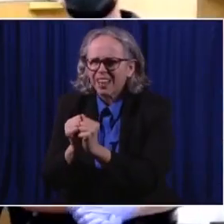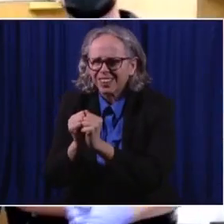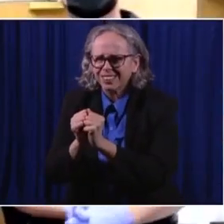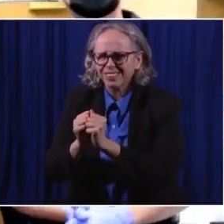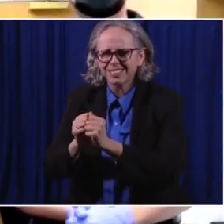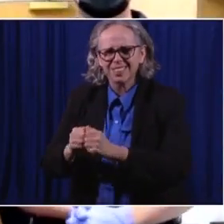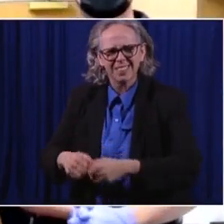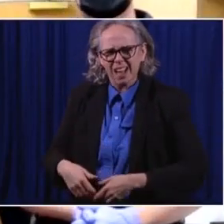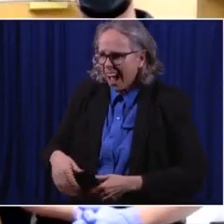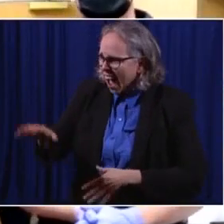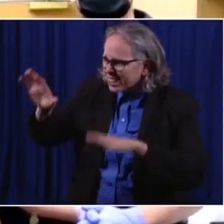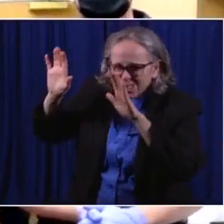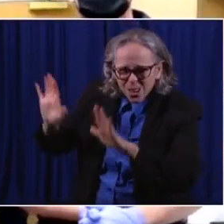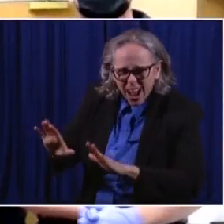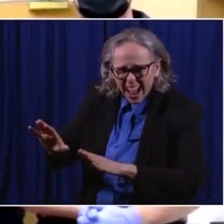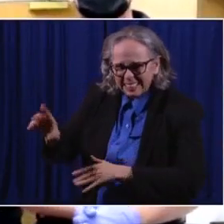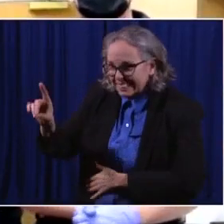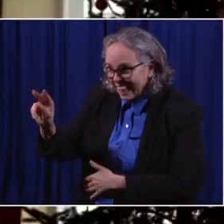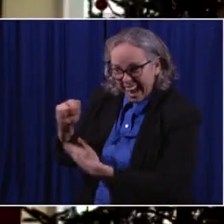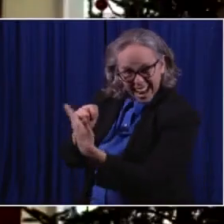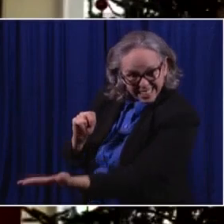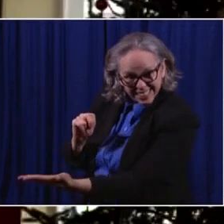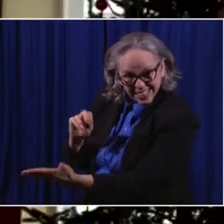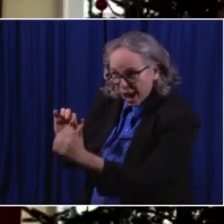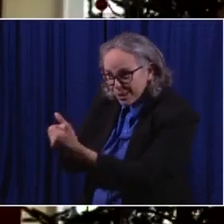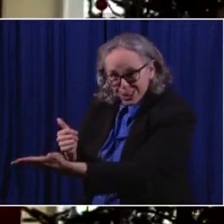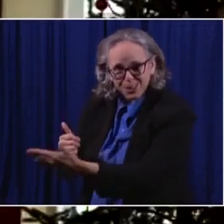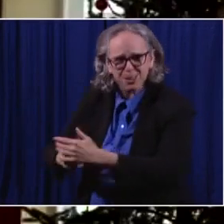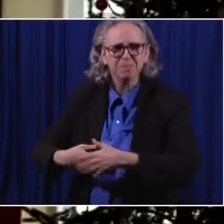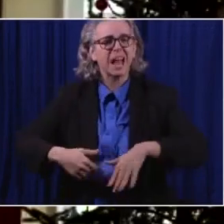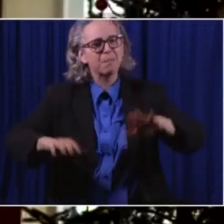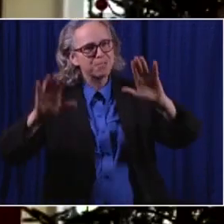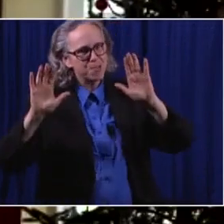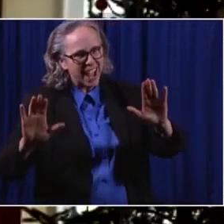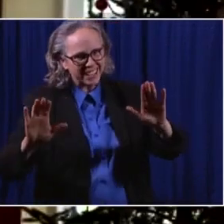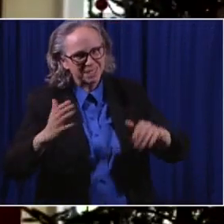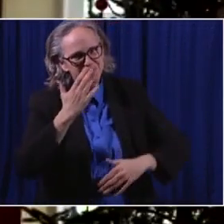well, sir. Thank you very much for asking. And who else is there, and what are you holding?